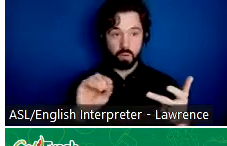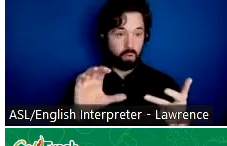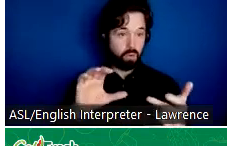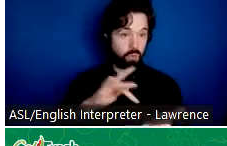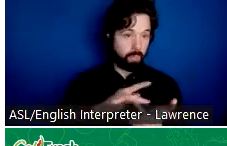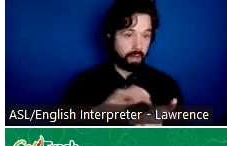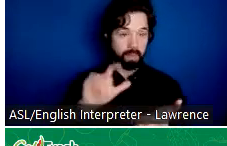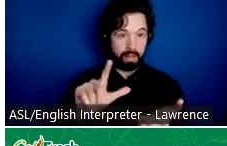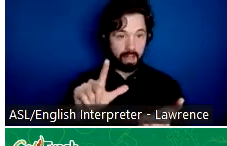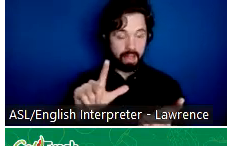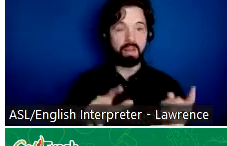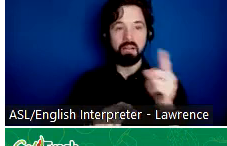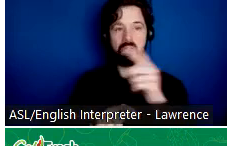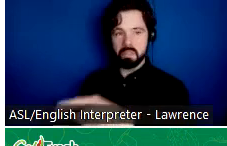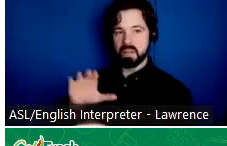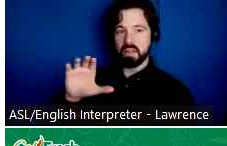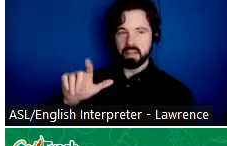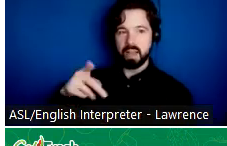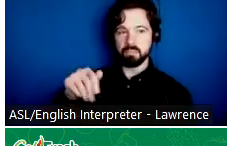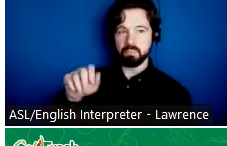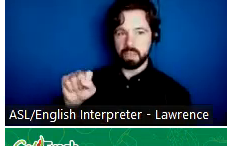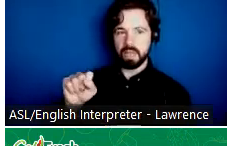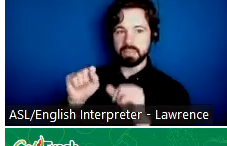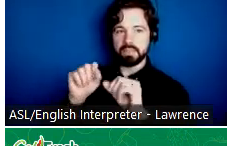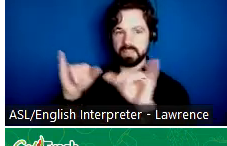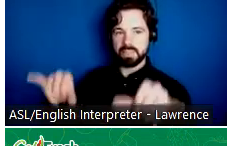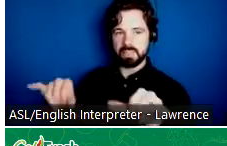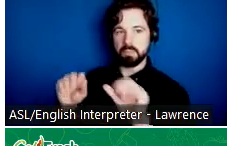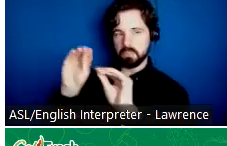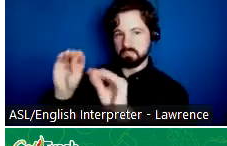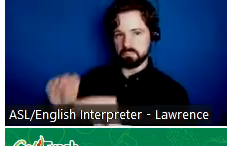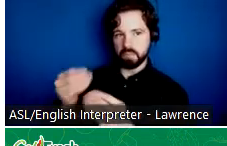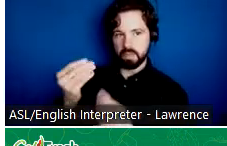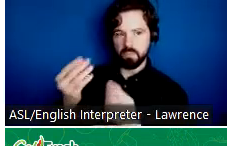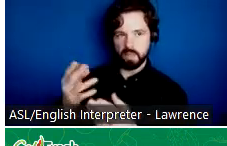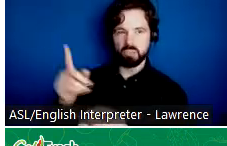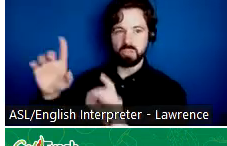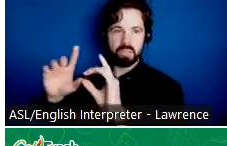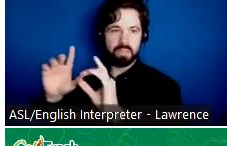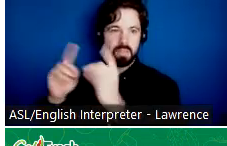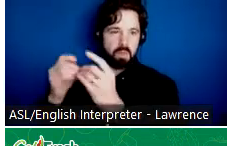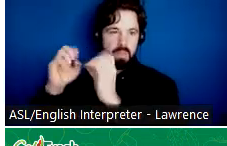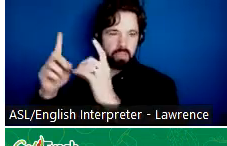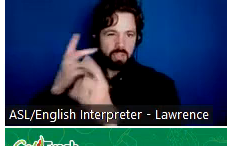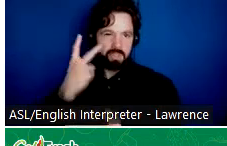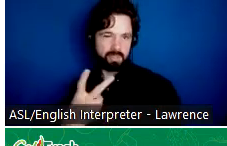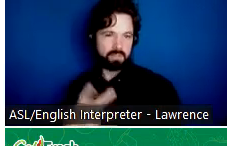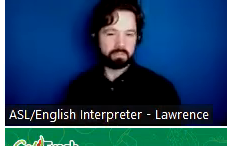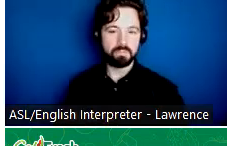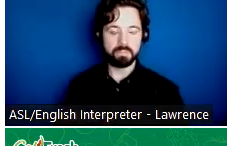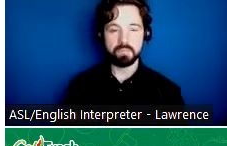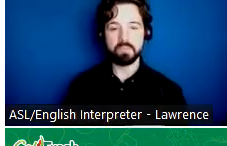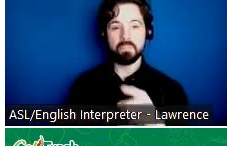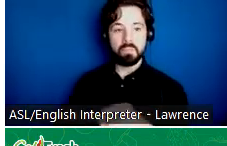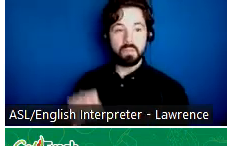All right. The next question is, will CDSS or CDE be creating a list or spreadsheet with